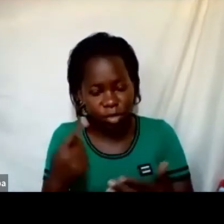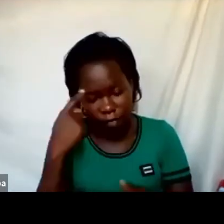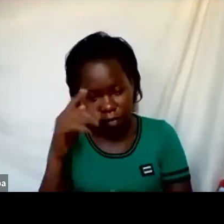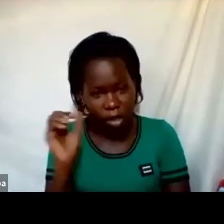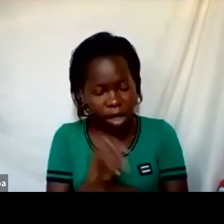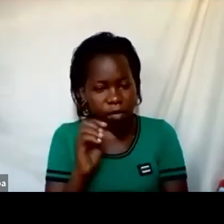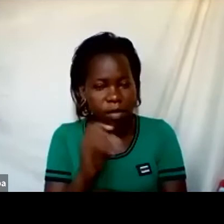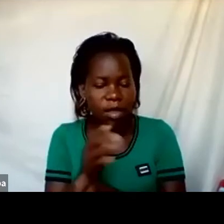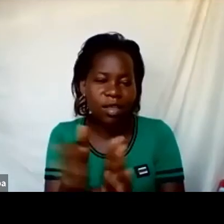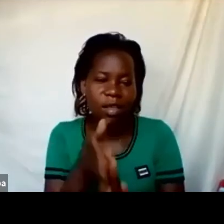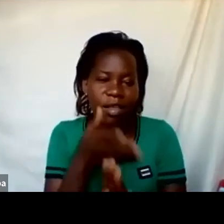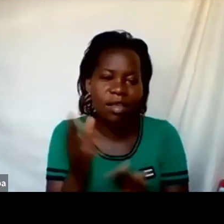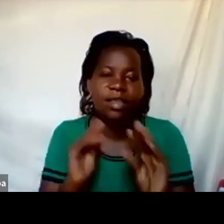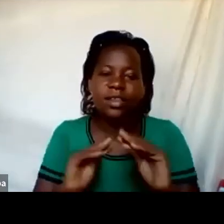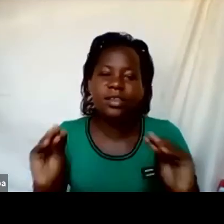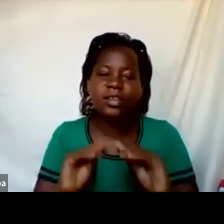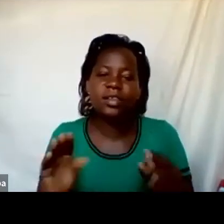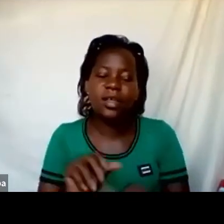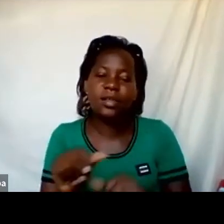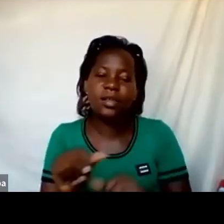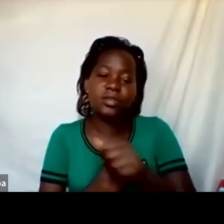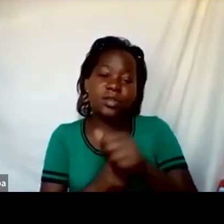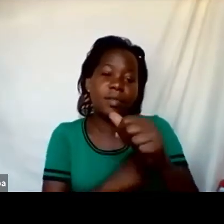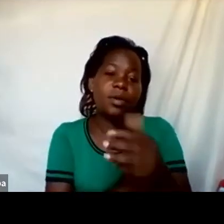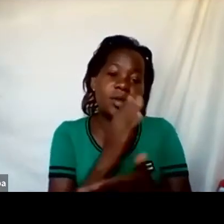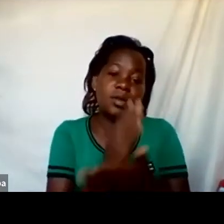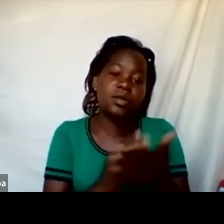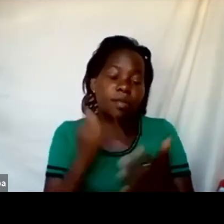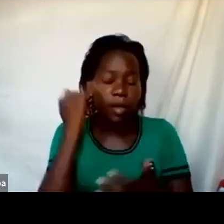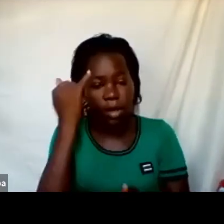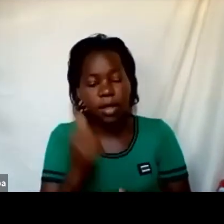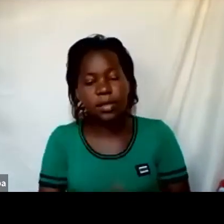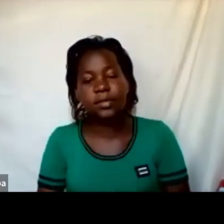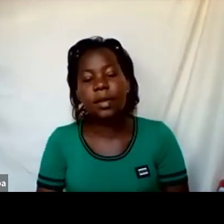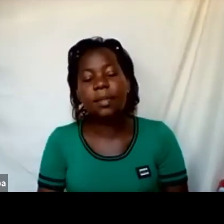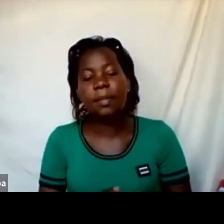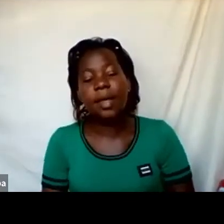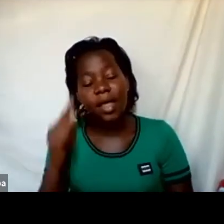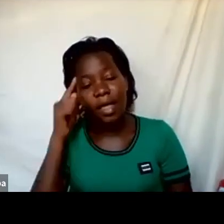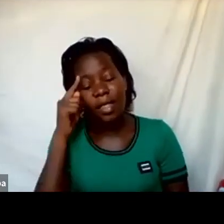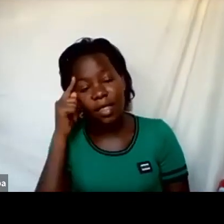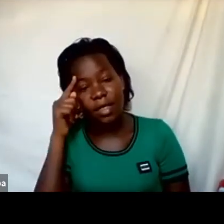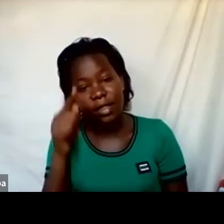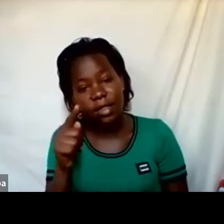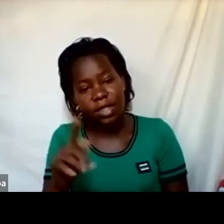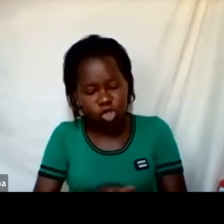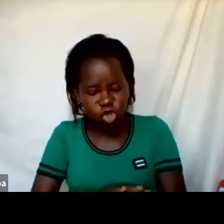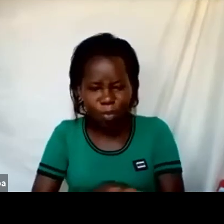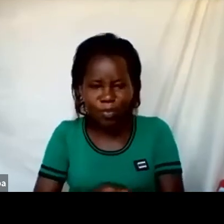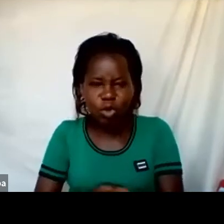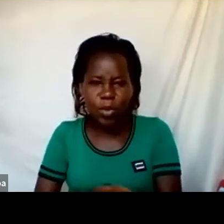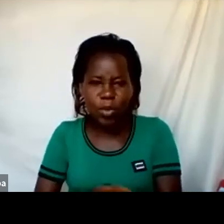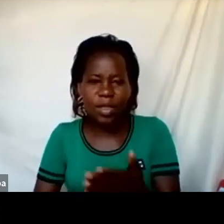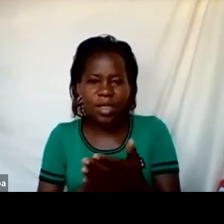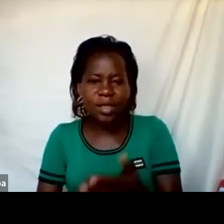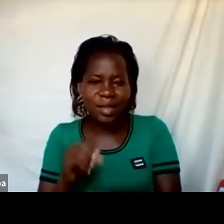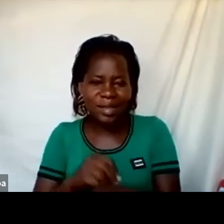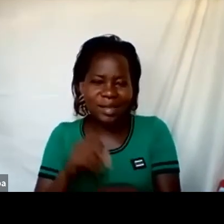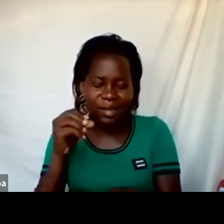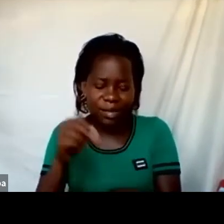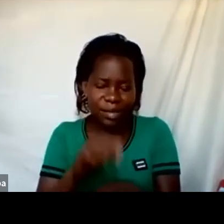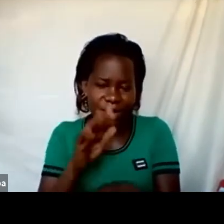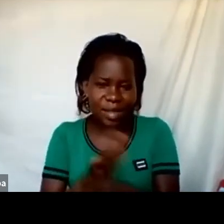ultimately support to help some of these ideas flourish. But I think this soap that repels mosquitoes, I think it's a brilliant idea, provided it